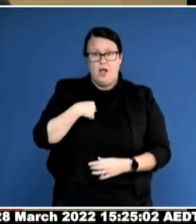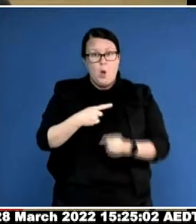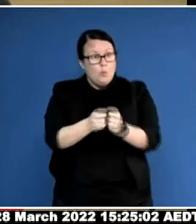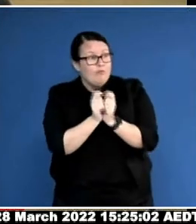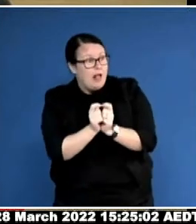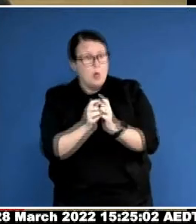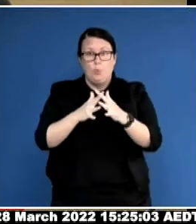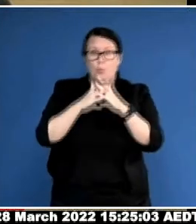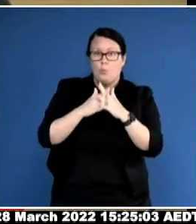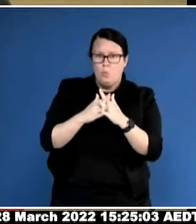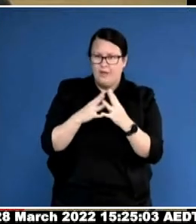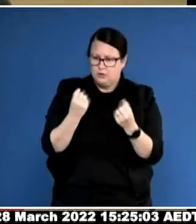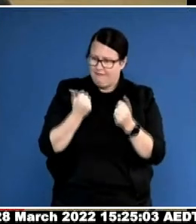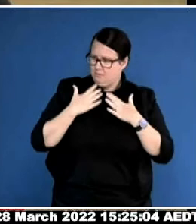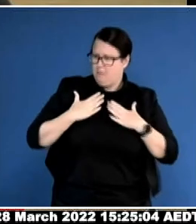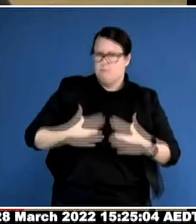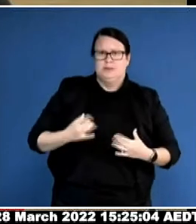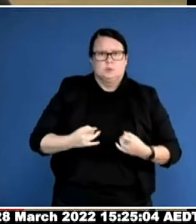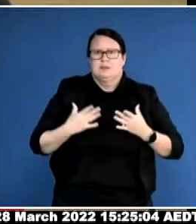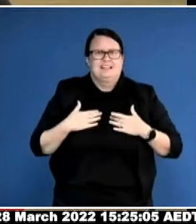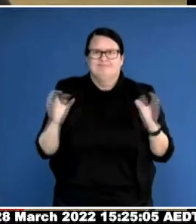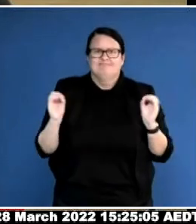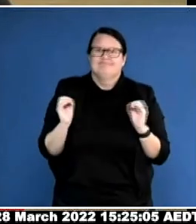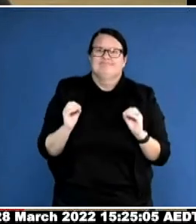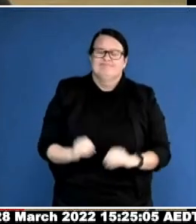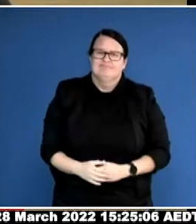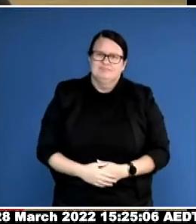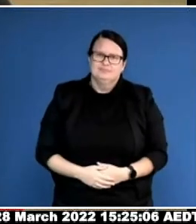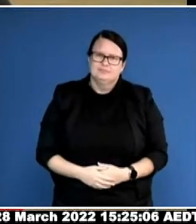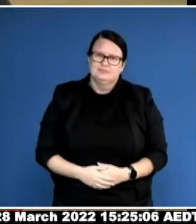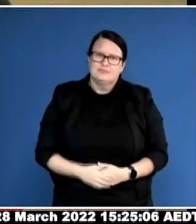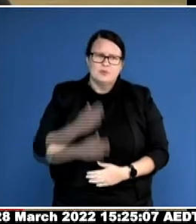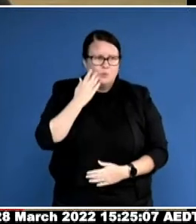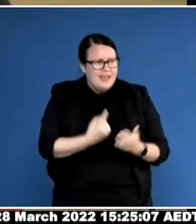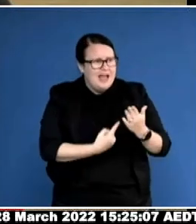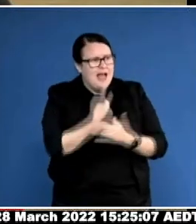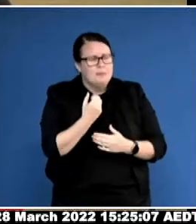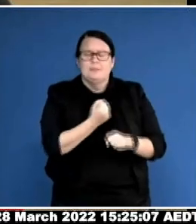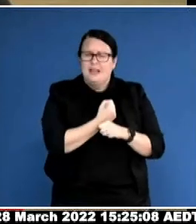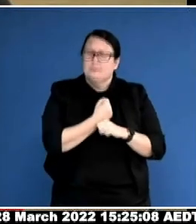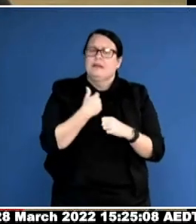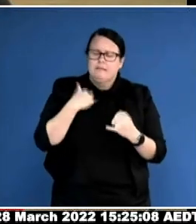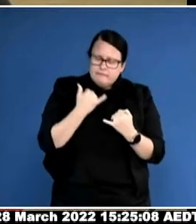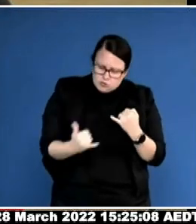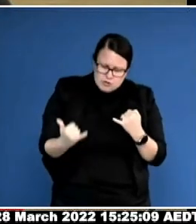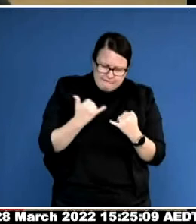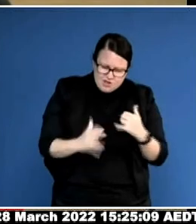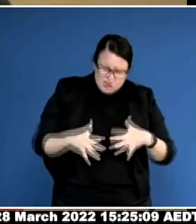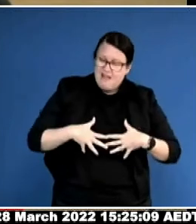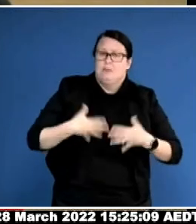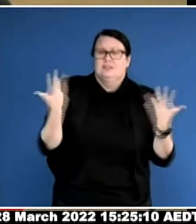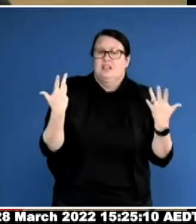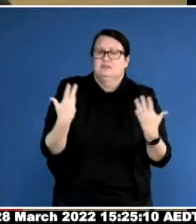worthy. Having these kinds of things happen was very upsetting and contributed to my overall sense of